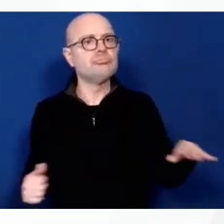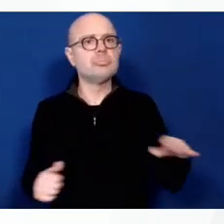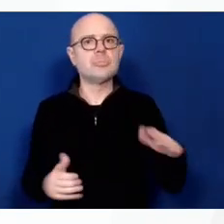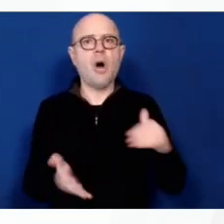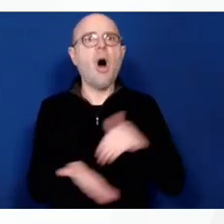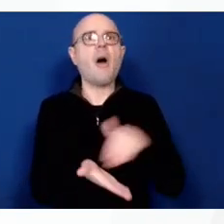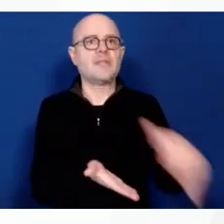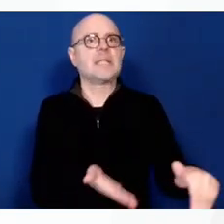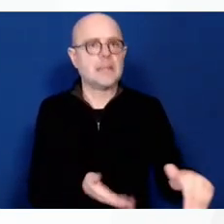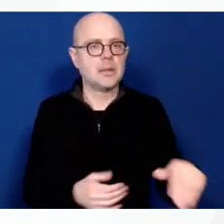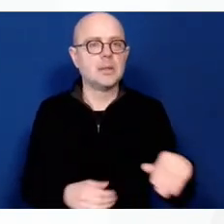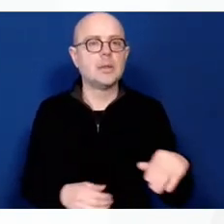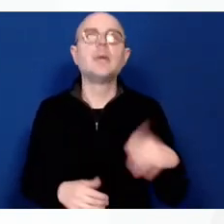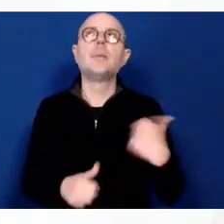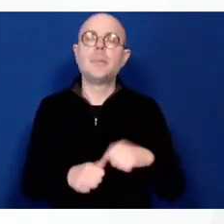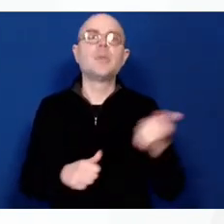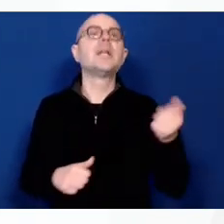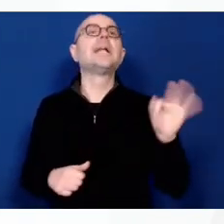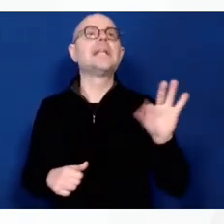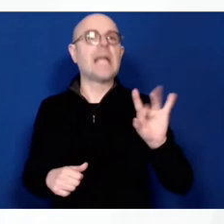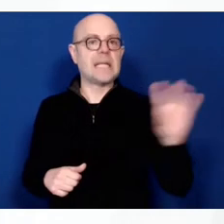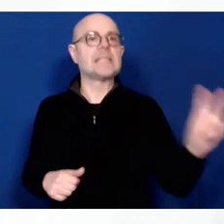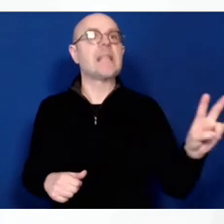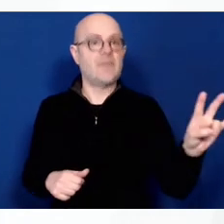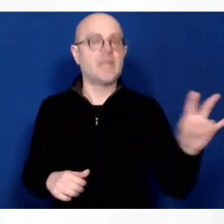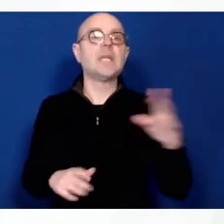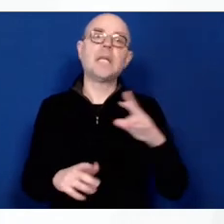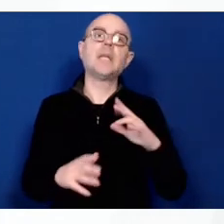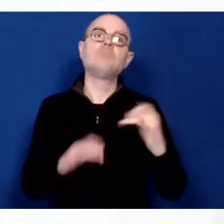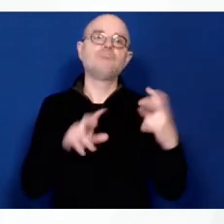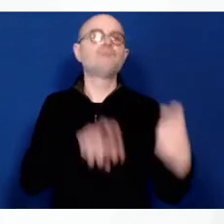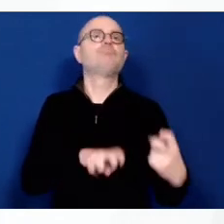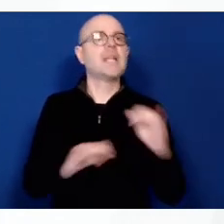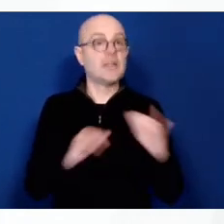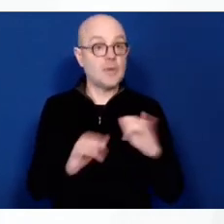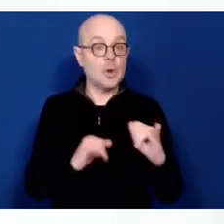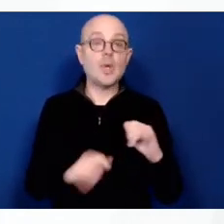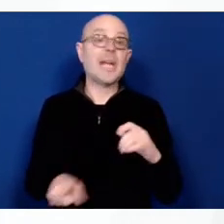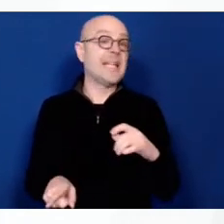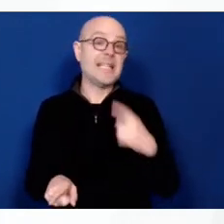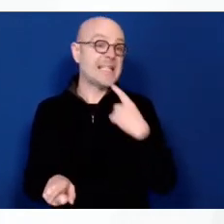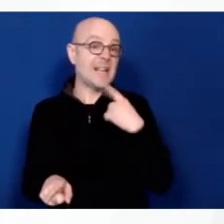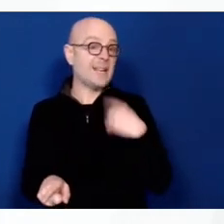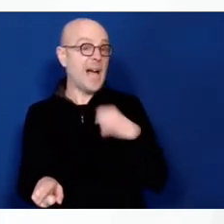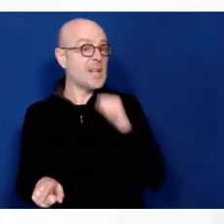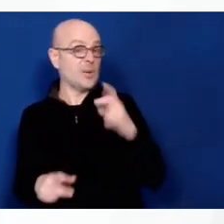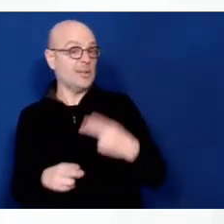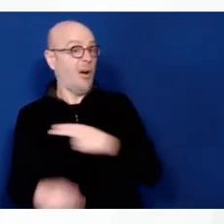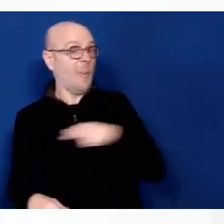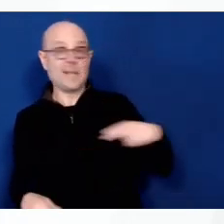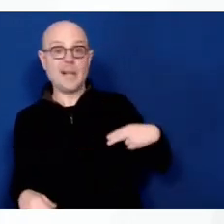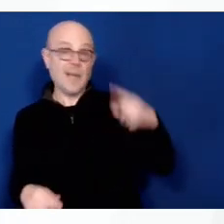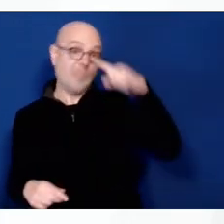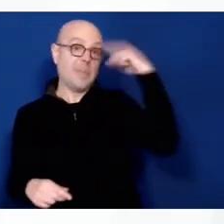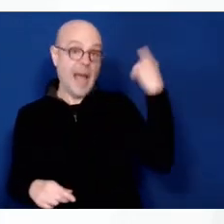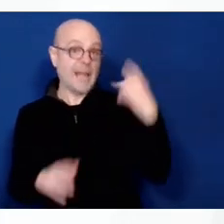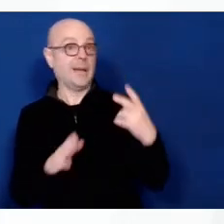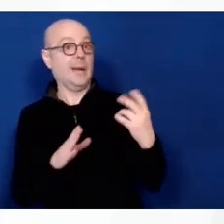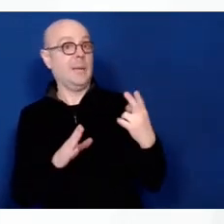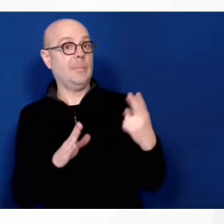in 1987, quote, "I don't consider myself a Black painter. I'm an artist who paints